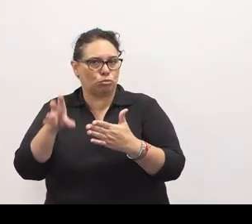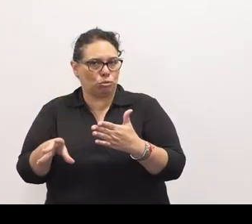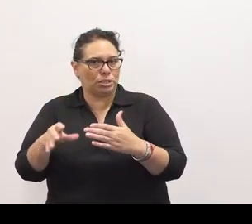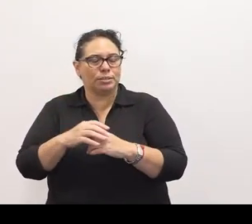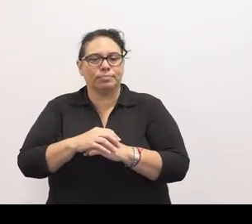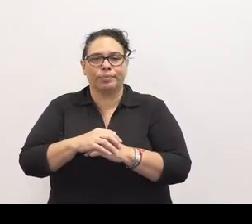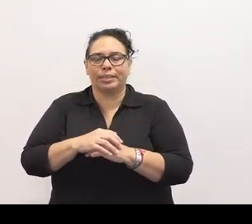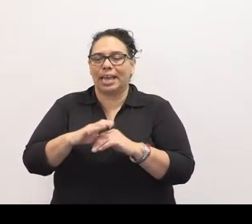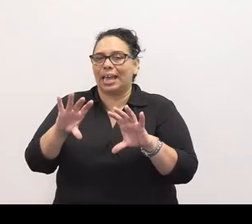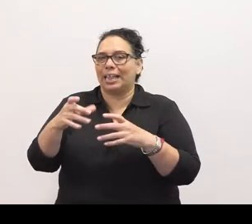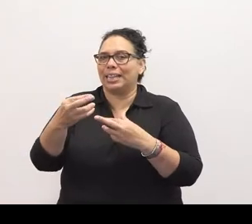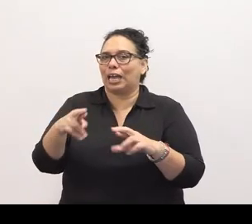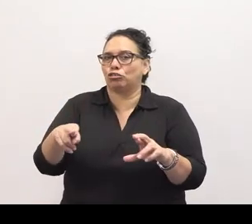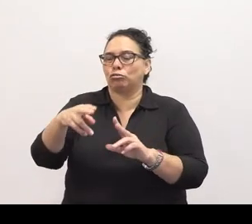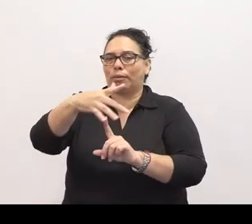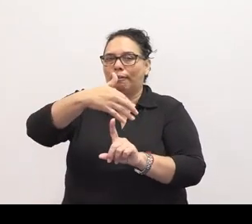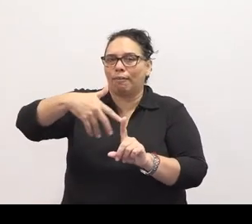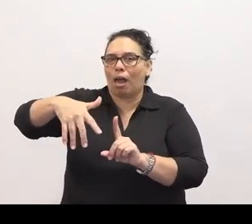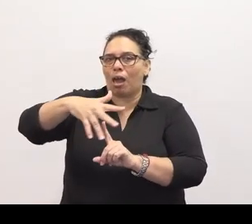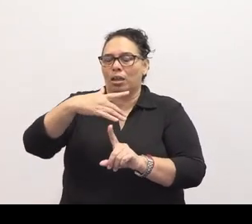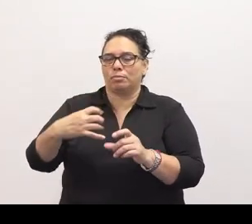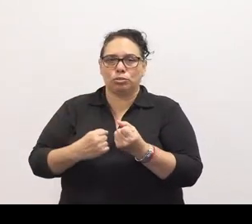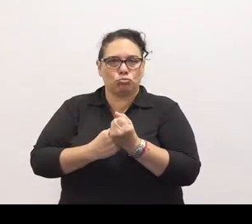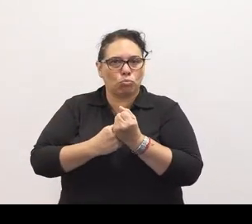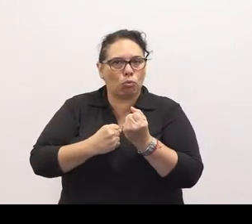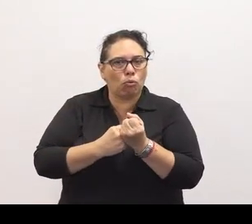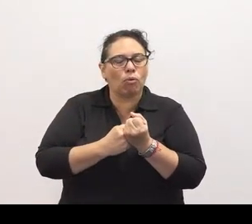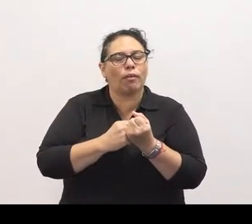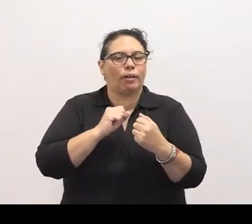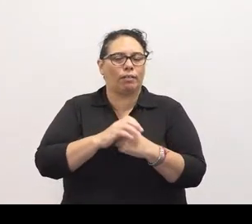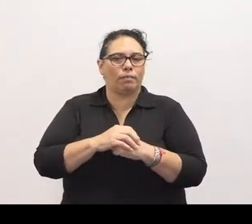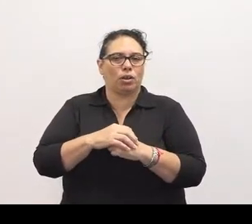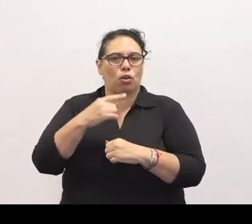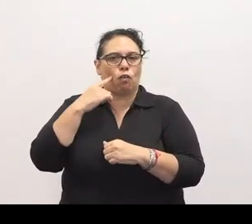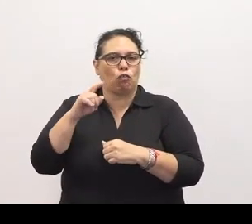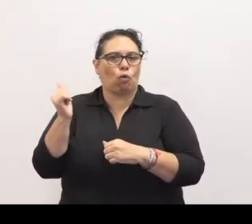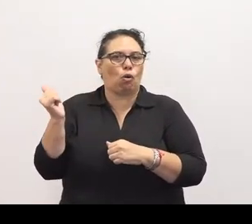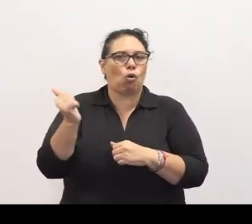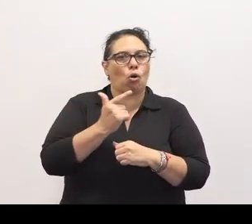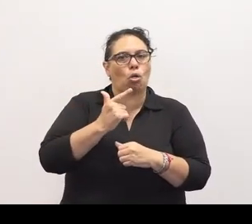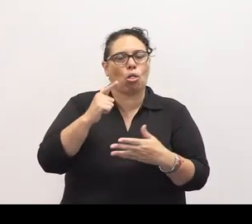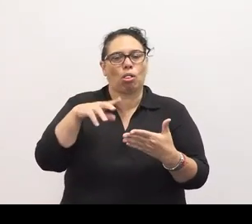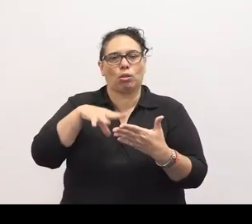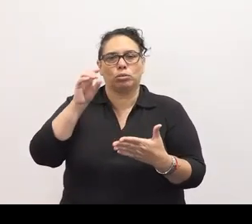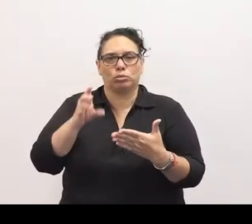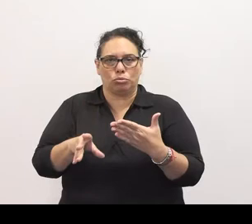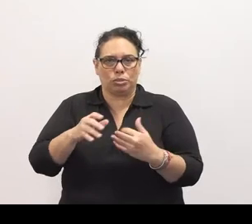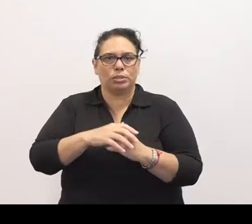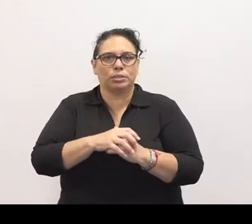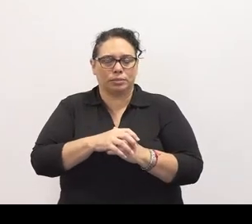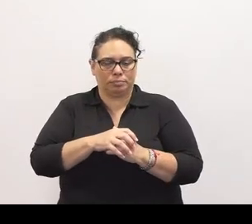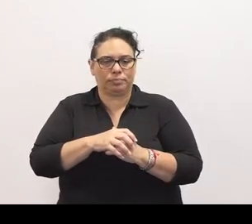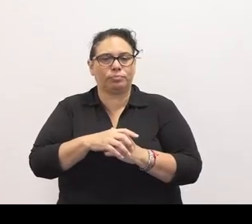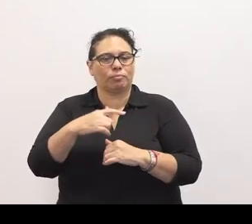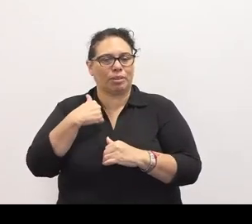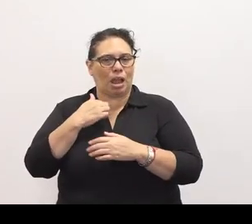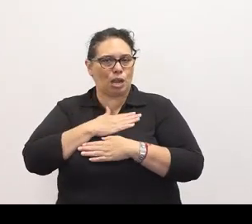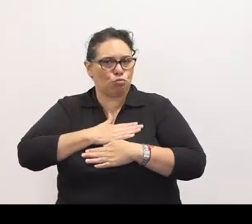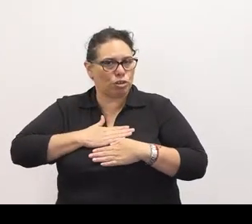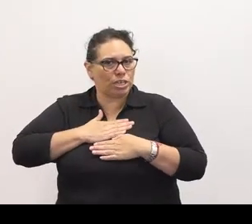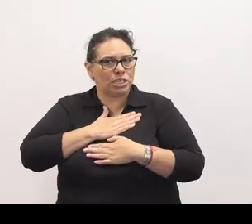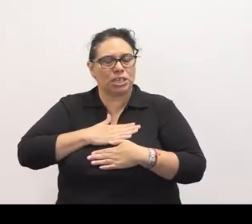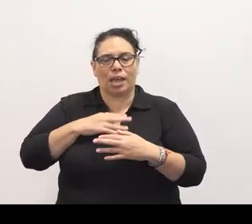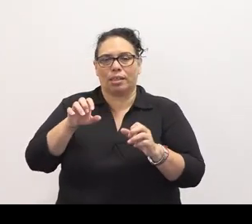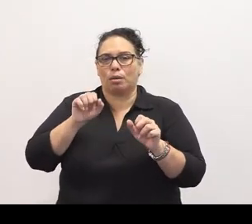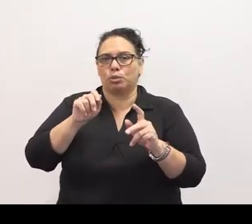The classroom environment is very supportive for all the students. I appreciate the